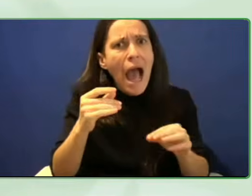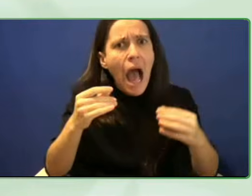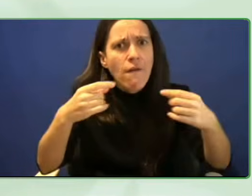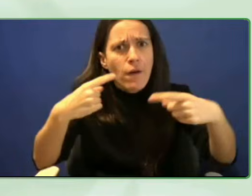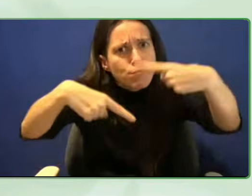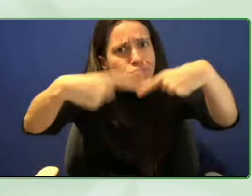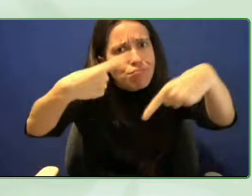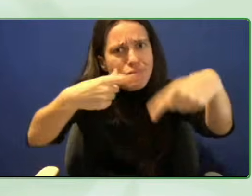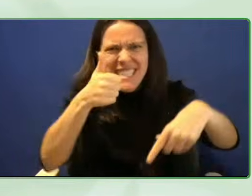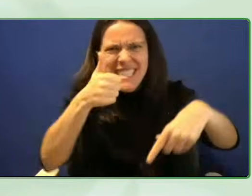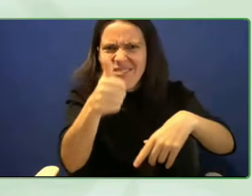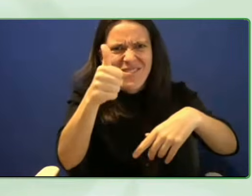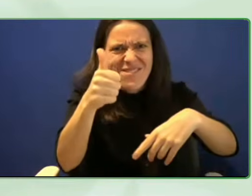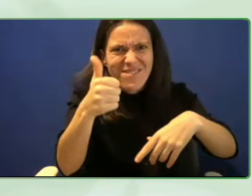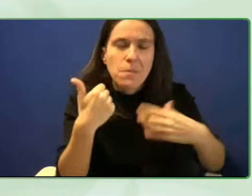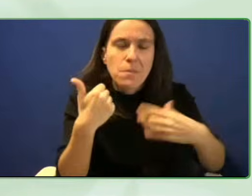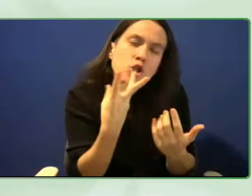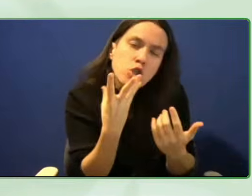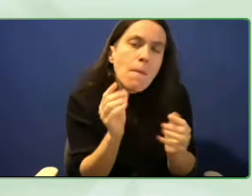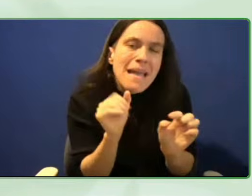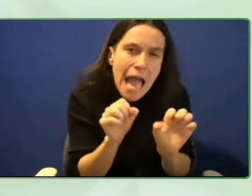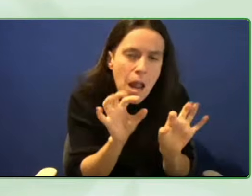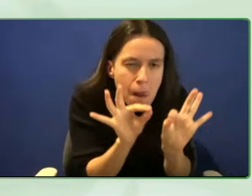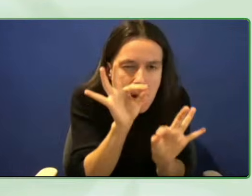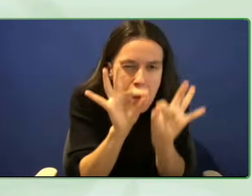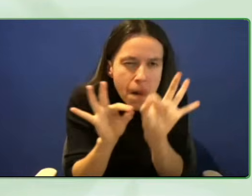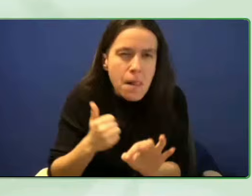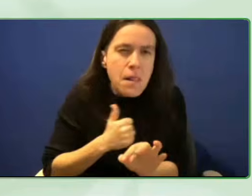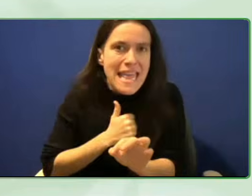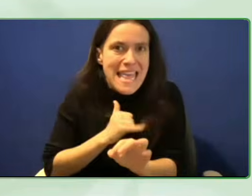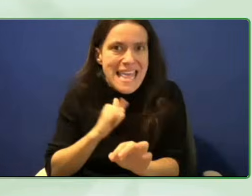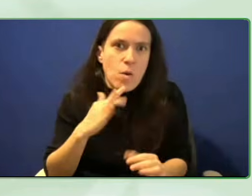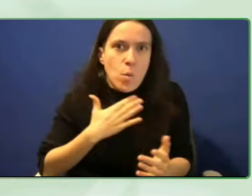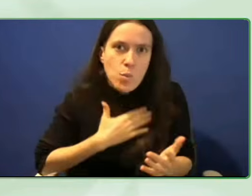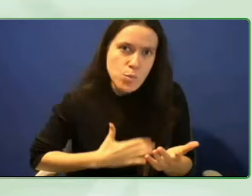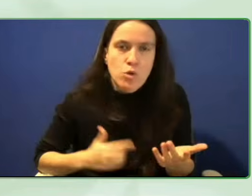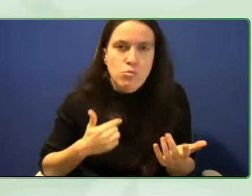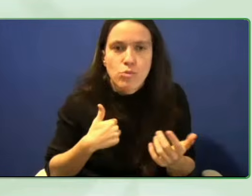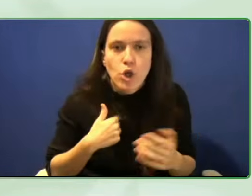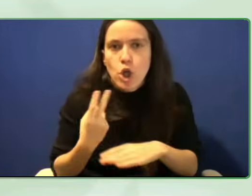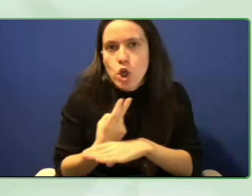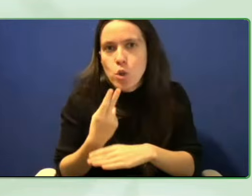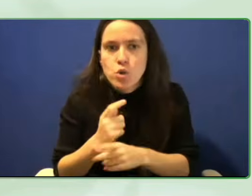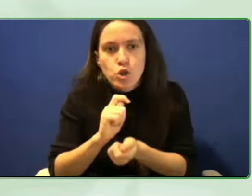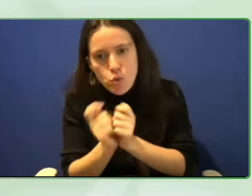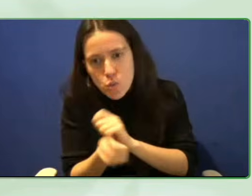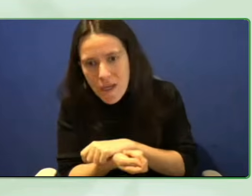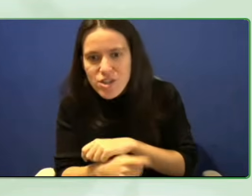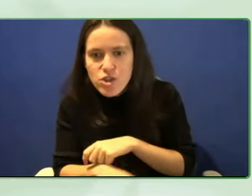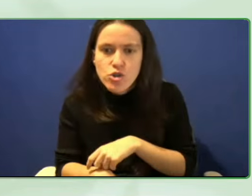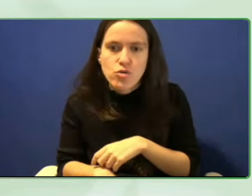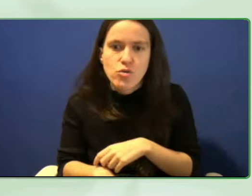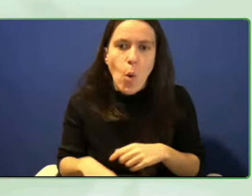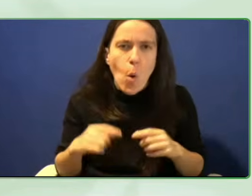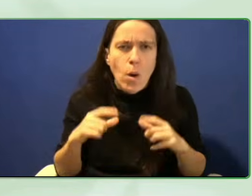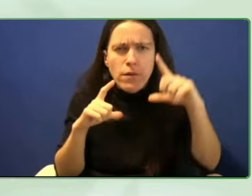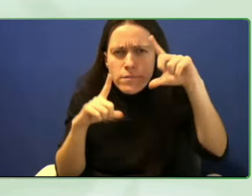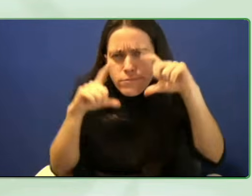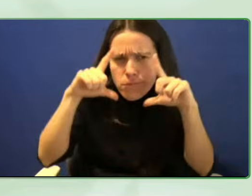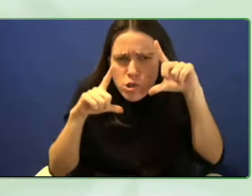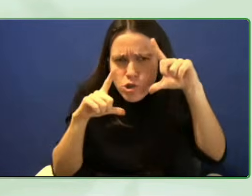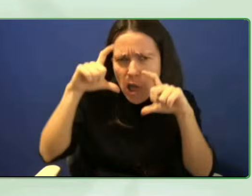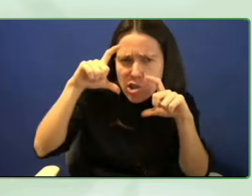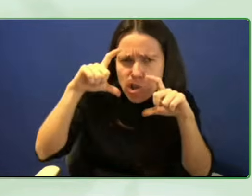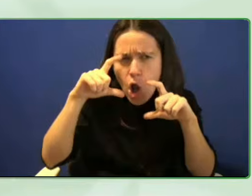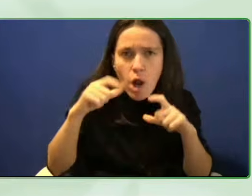have to recenter if you want. So you can kind of use a switch or a keyboard press or a facial gesture to kind of map those